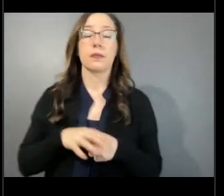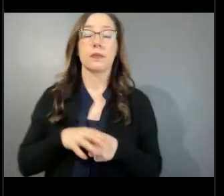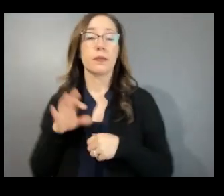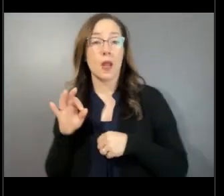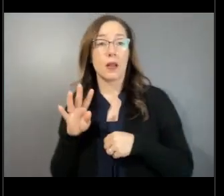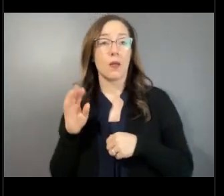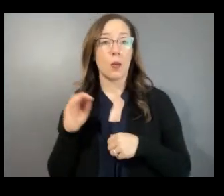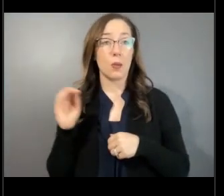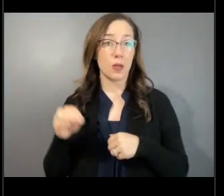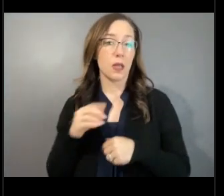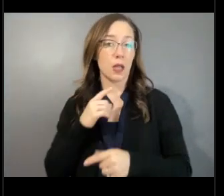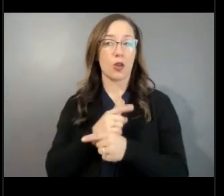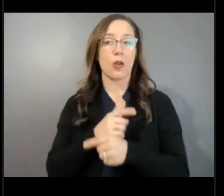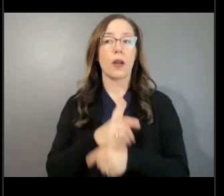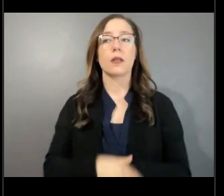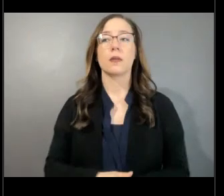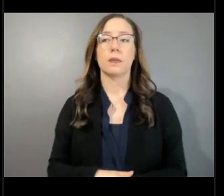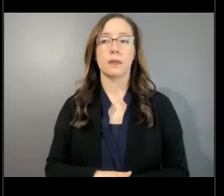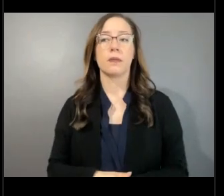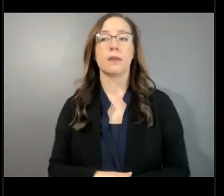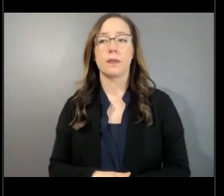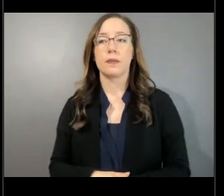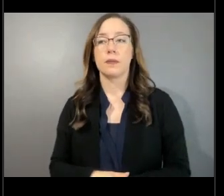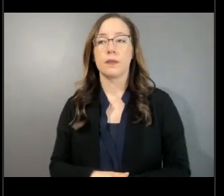of you got that one correct.